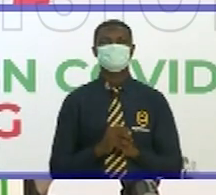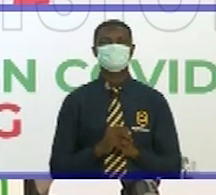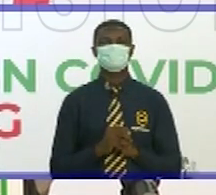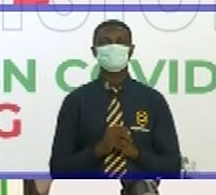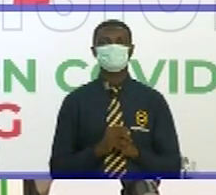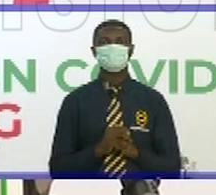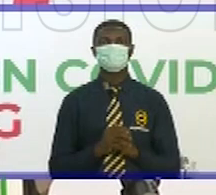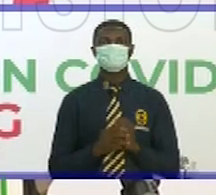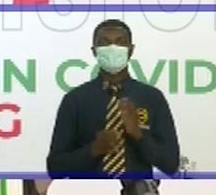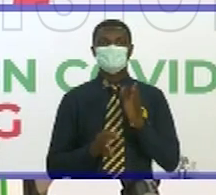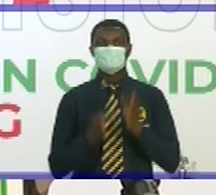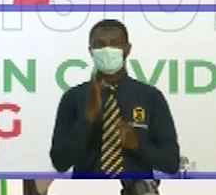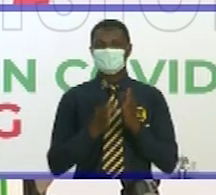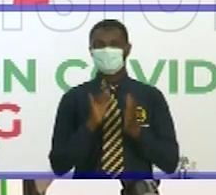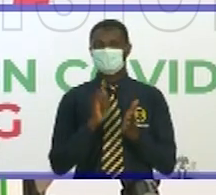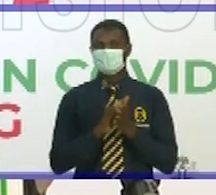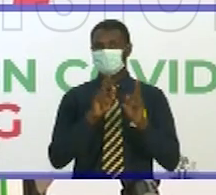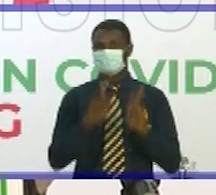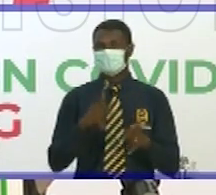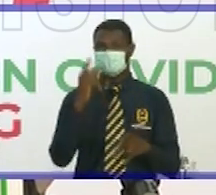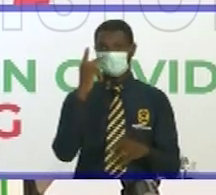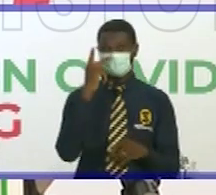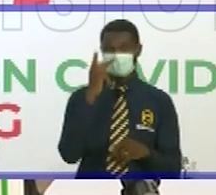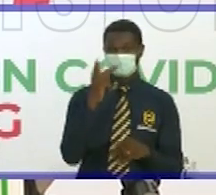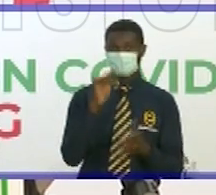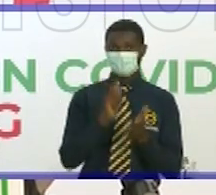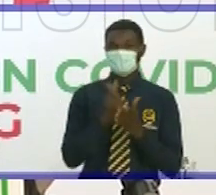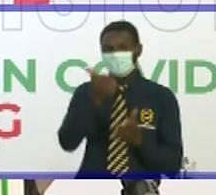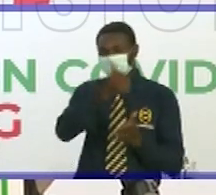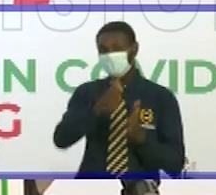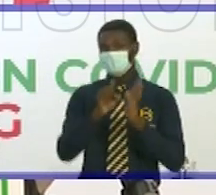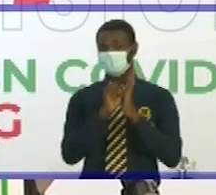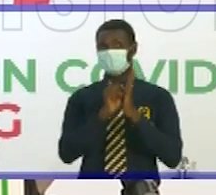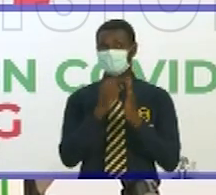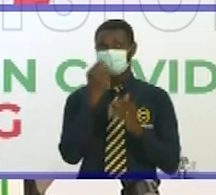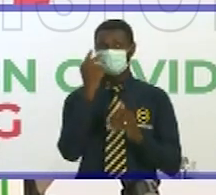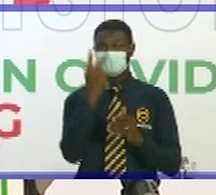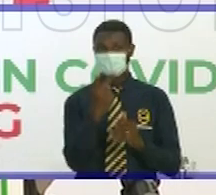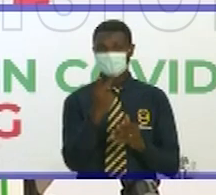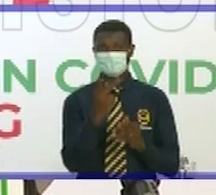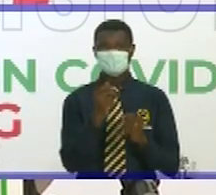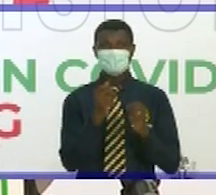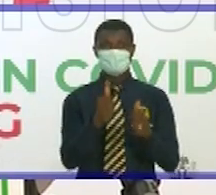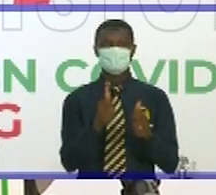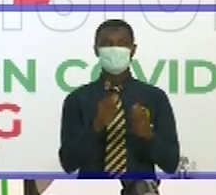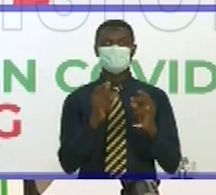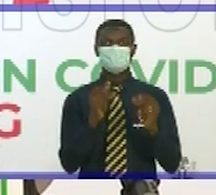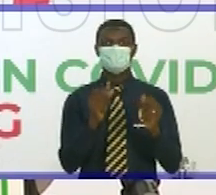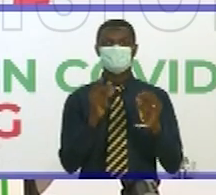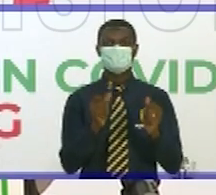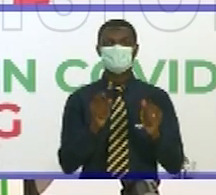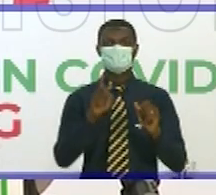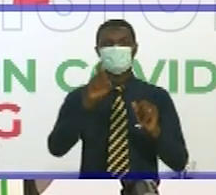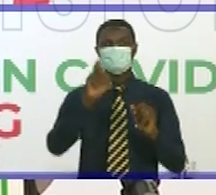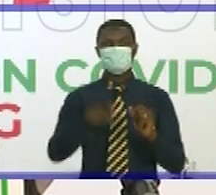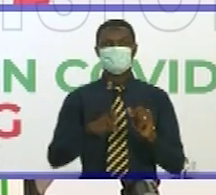nigba te eniyan ba ti ri pe kini yen ti any symptom to ba ti ri igba na ni o ye ko ti lo bere